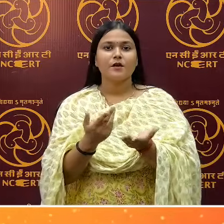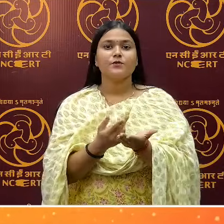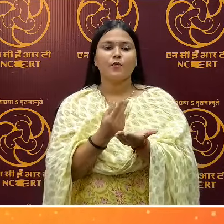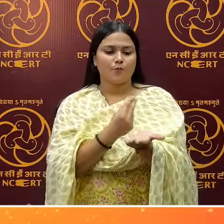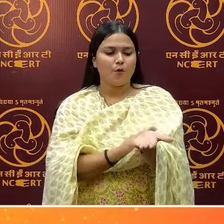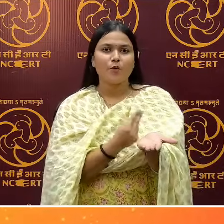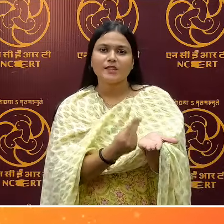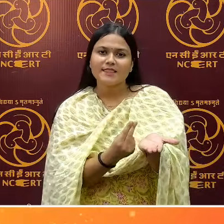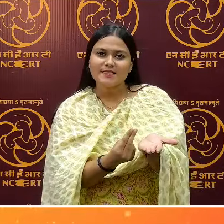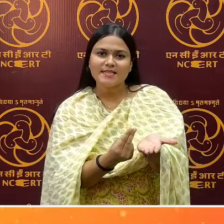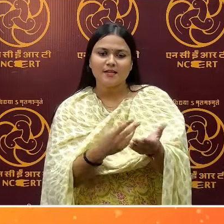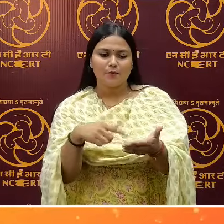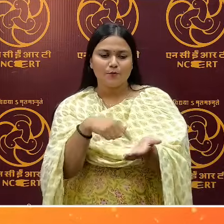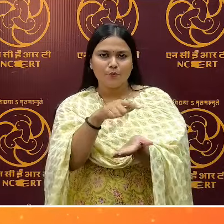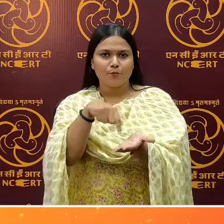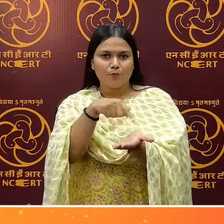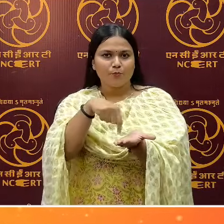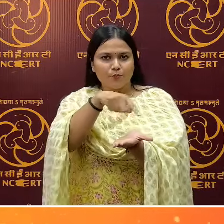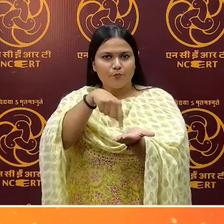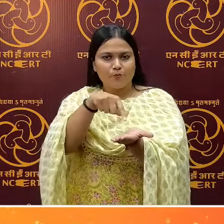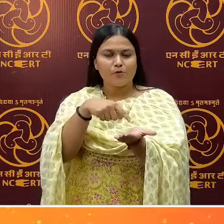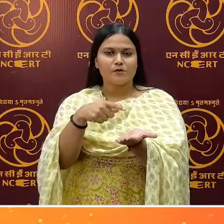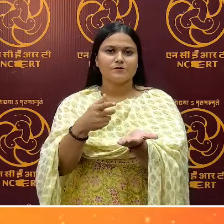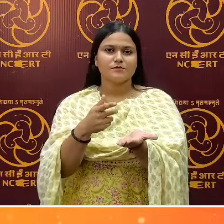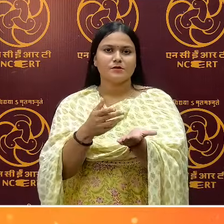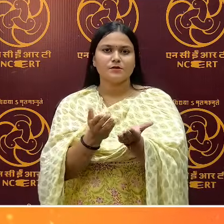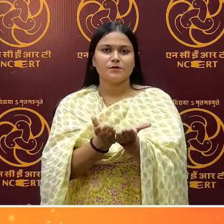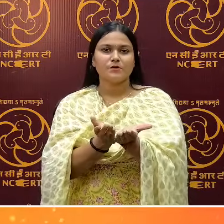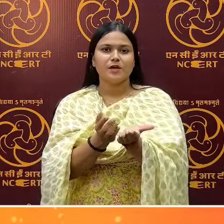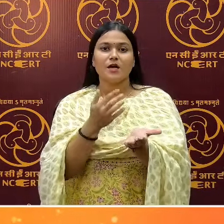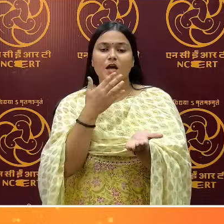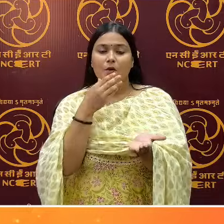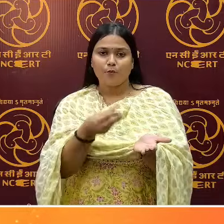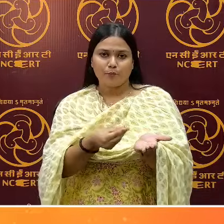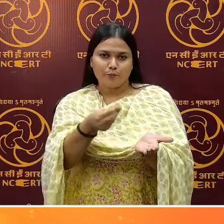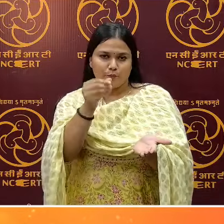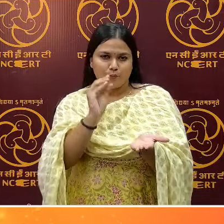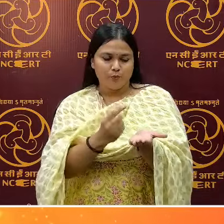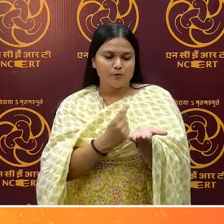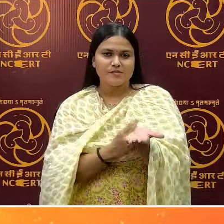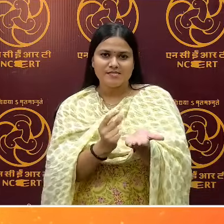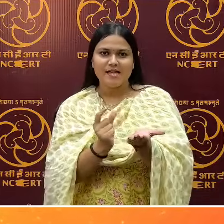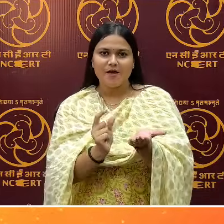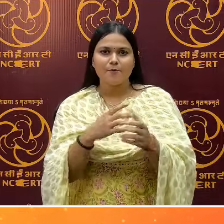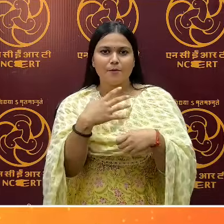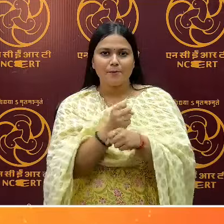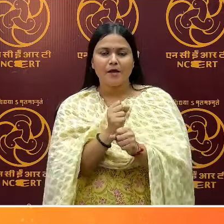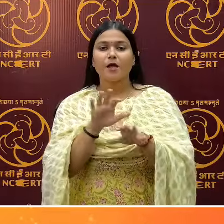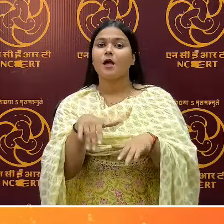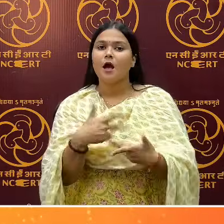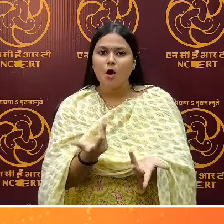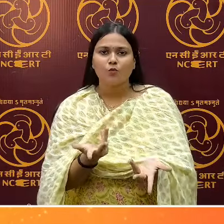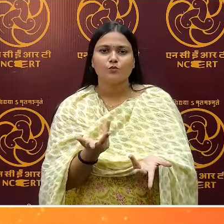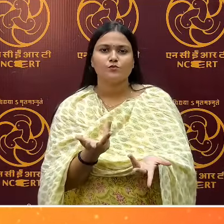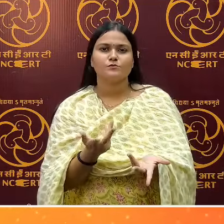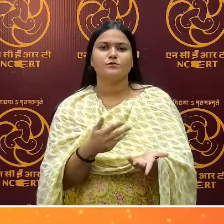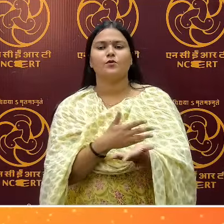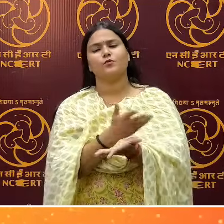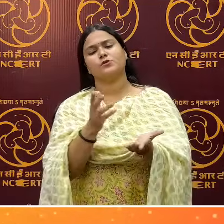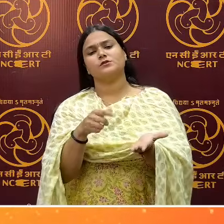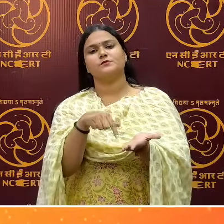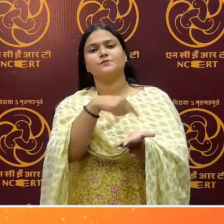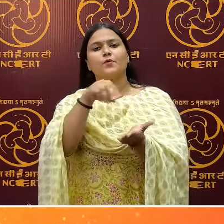So potter wheel is also a spinning wheel. Okay. So all these objects are moving. So what